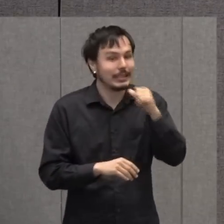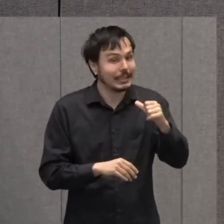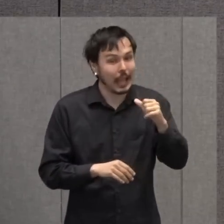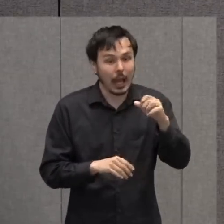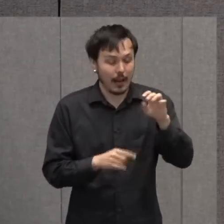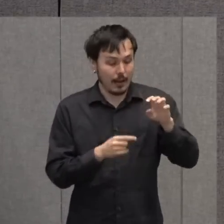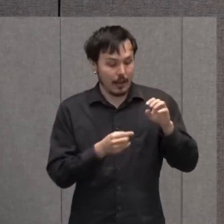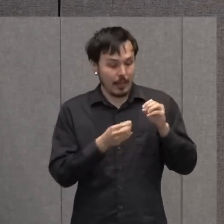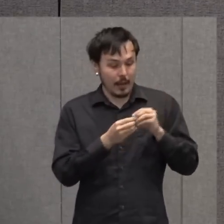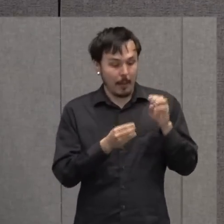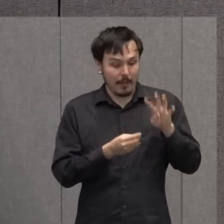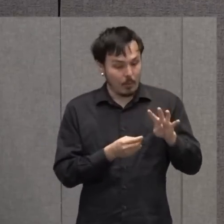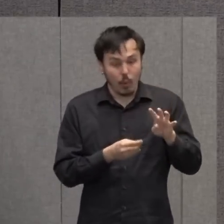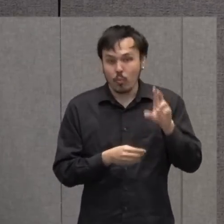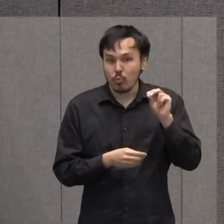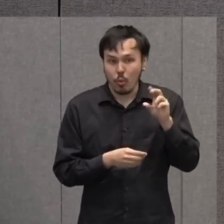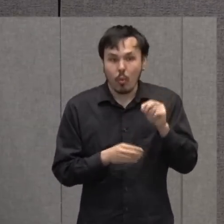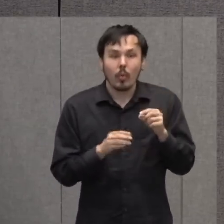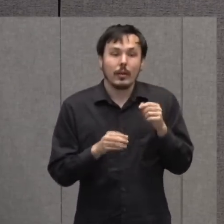400.